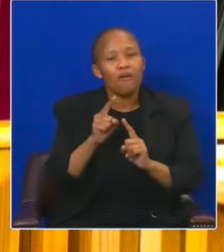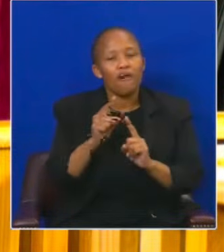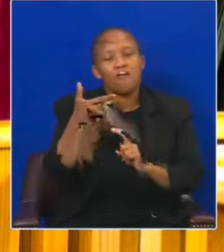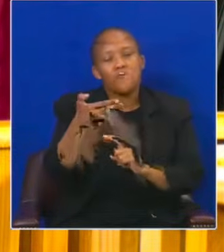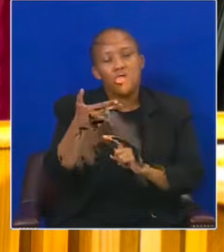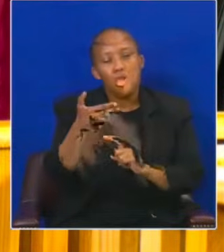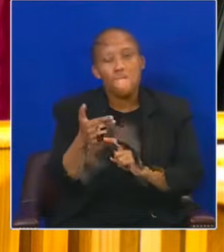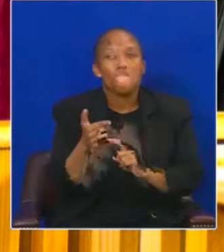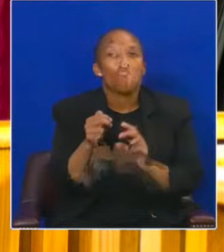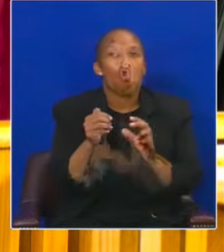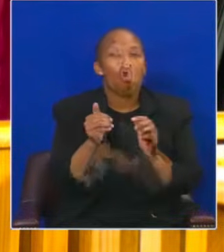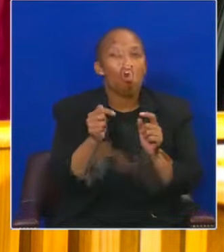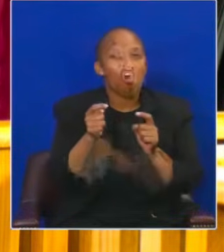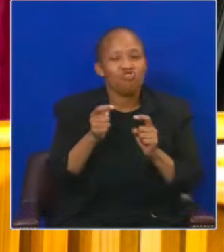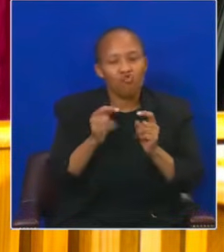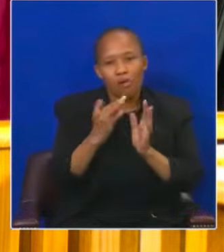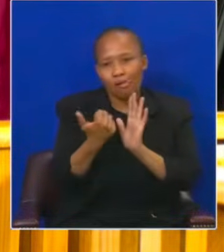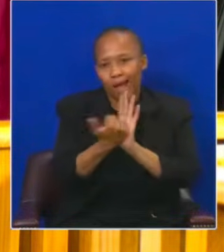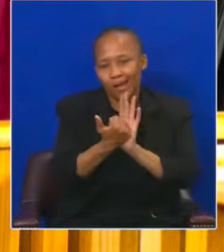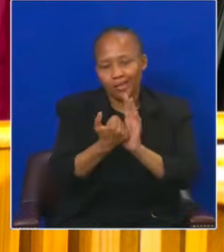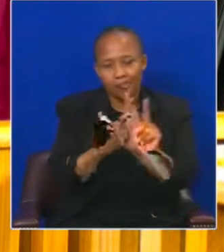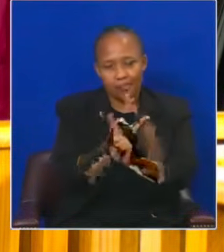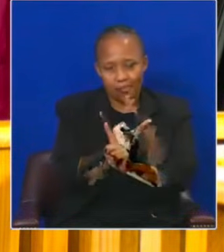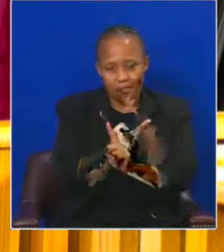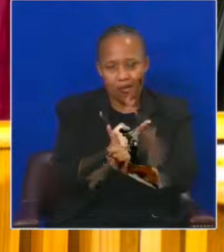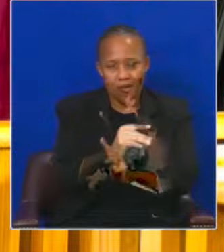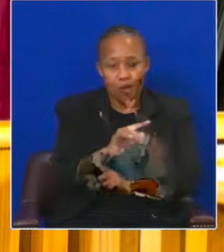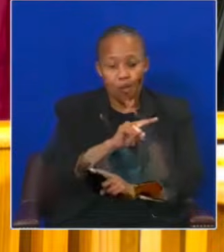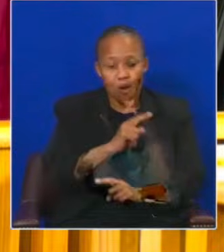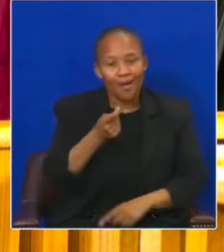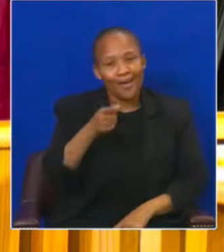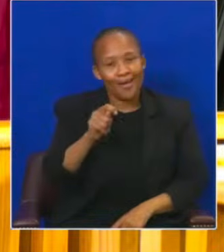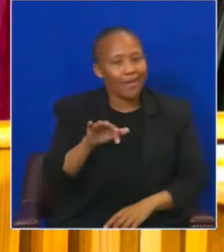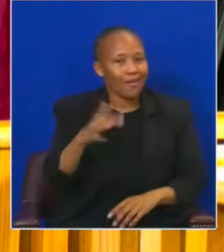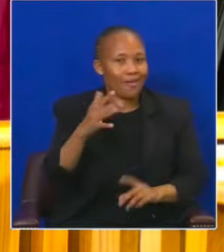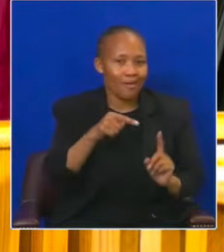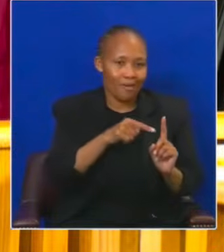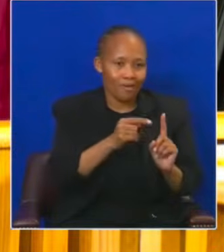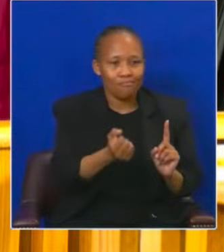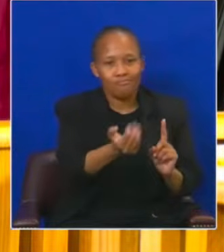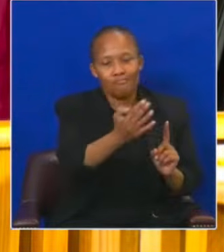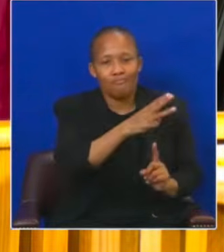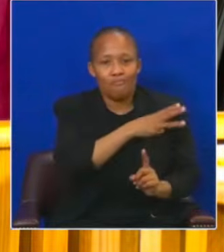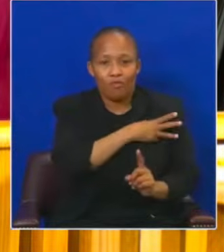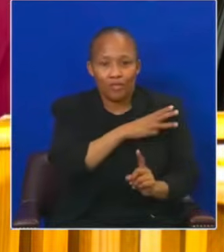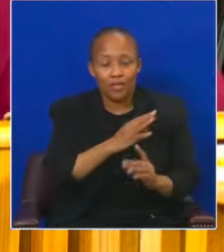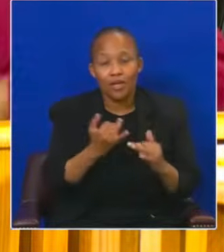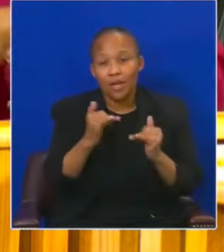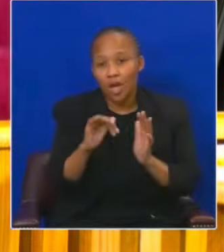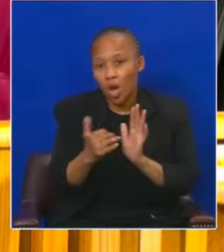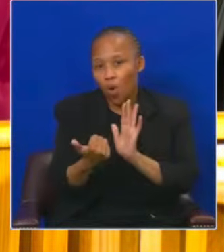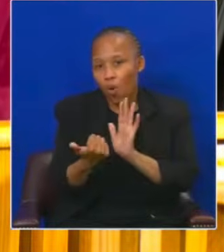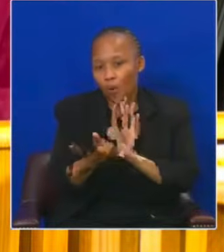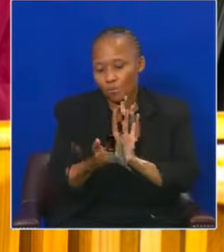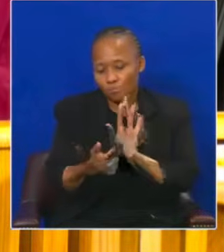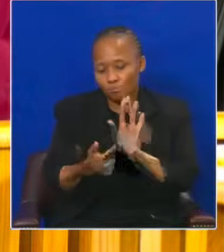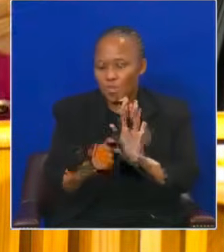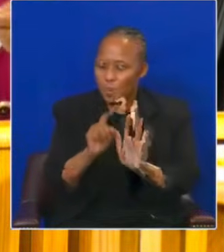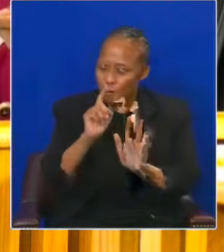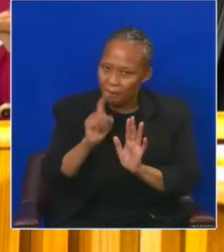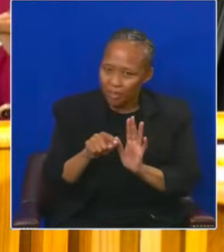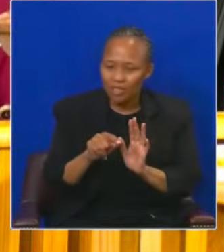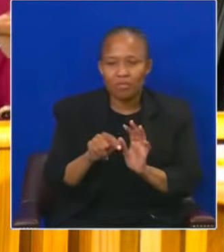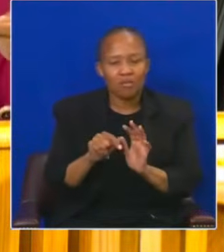which required that the person responsible in terms of the act must maintain exclusive